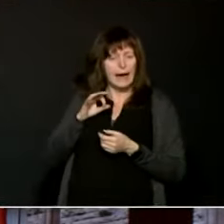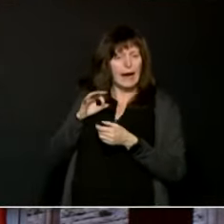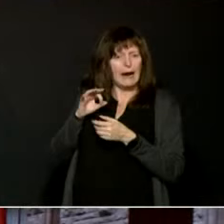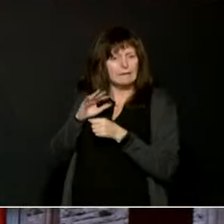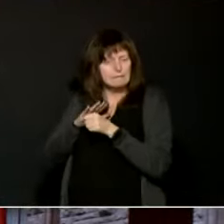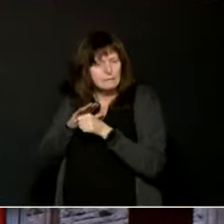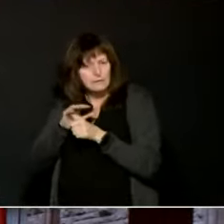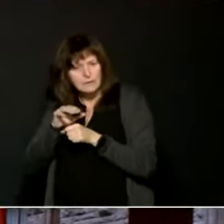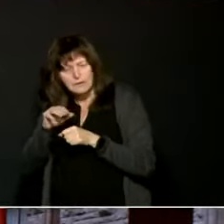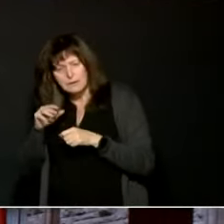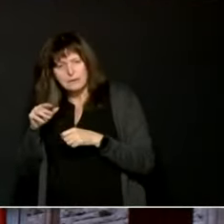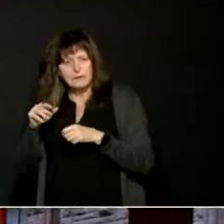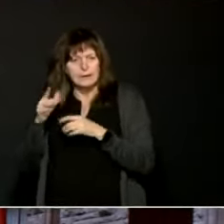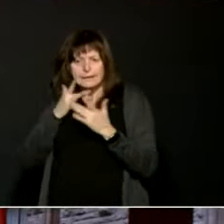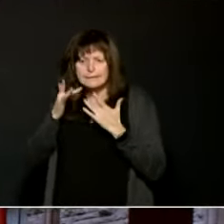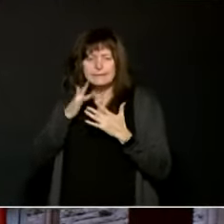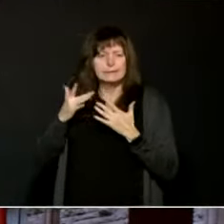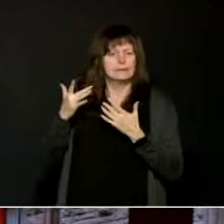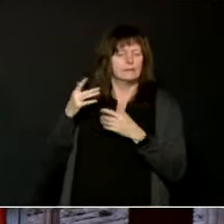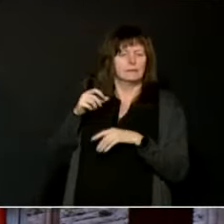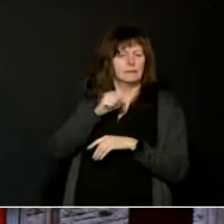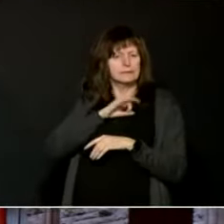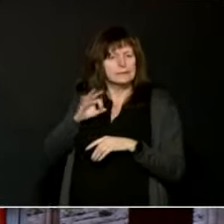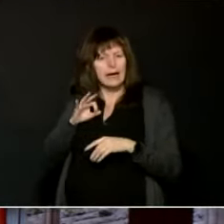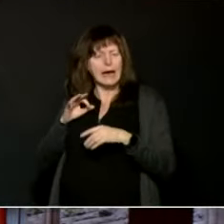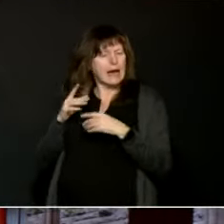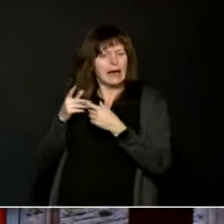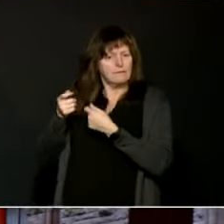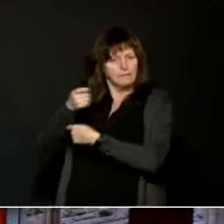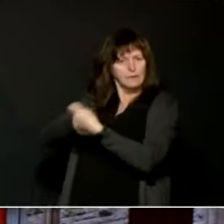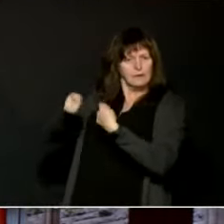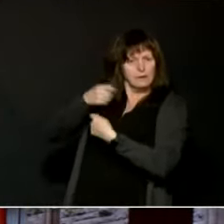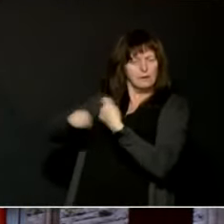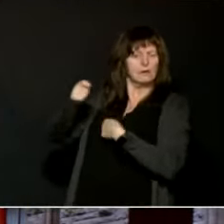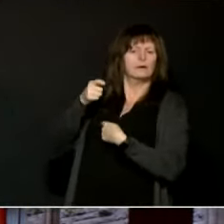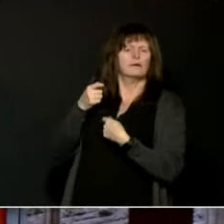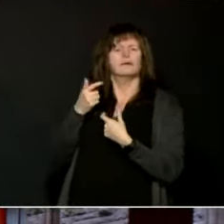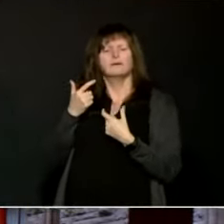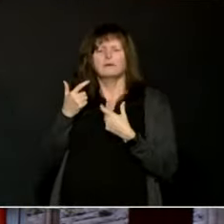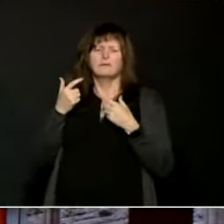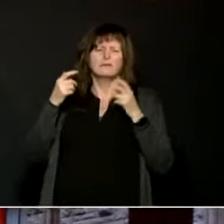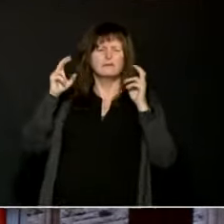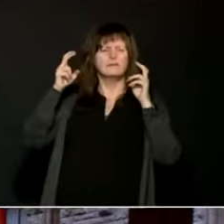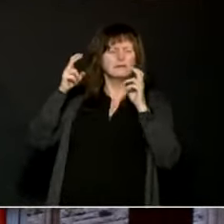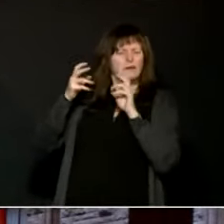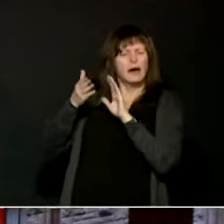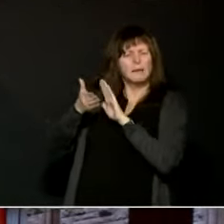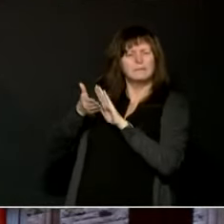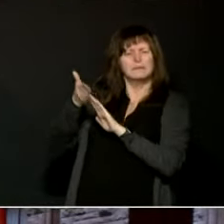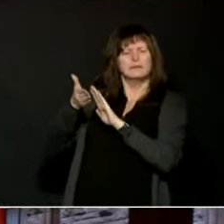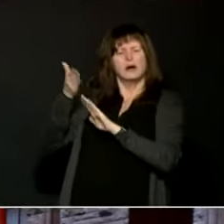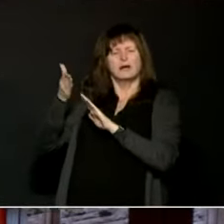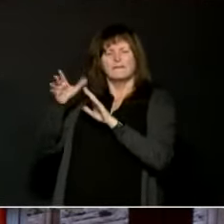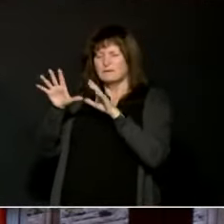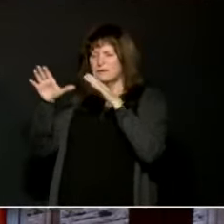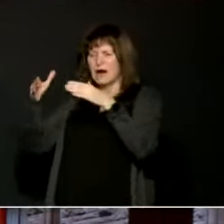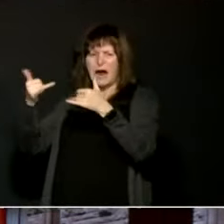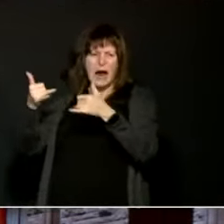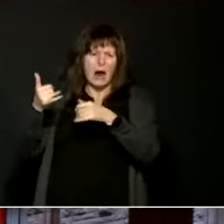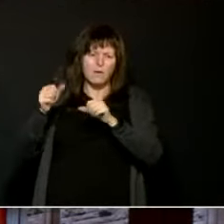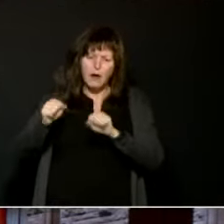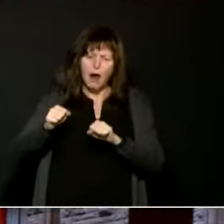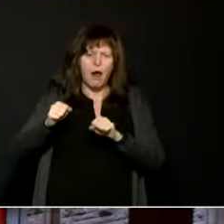quarantine with potential exposure, so therefore it becomes more of an administrative issue. So far our schools have not shown